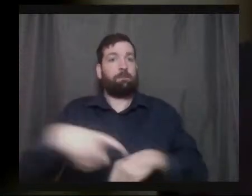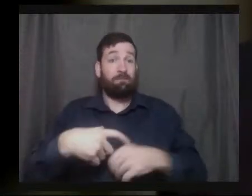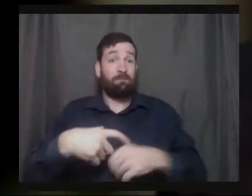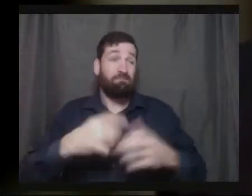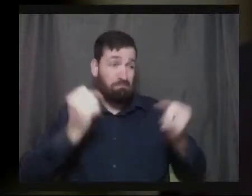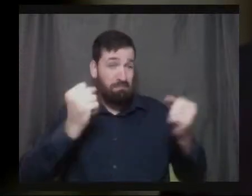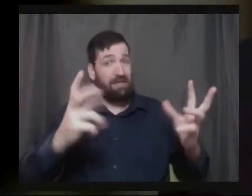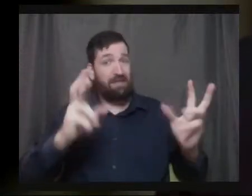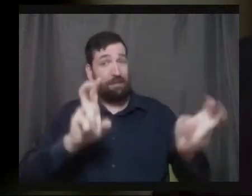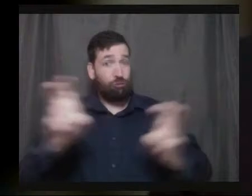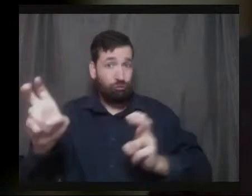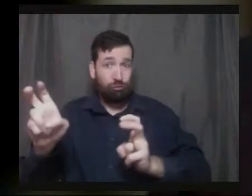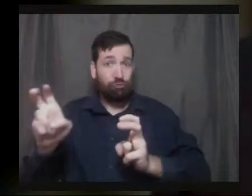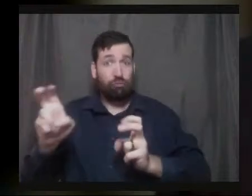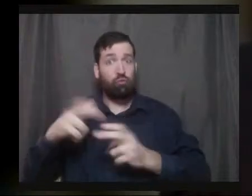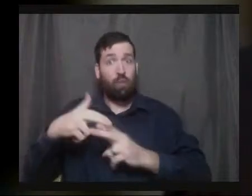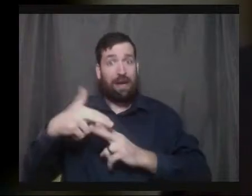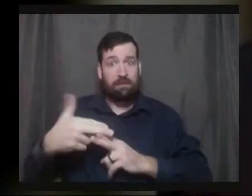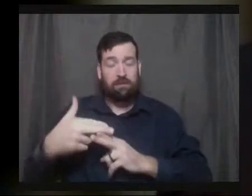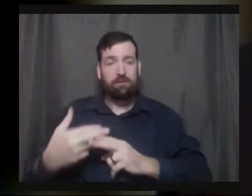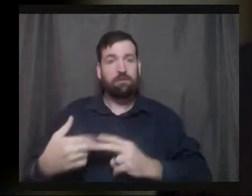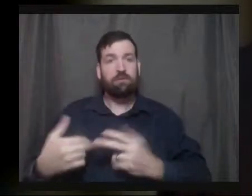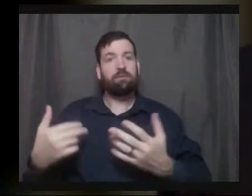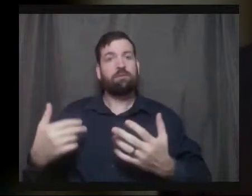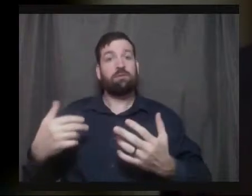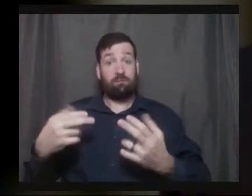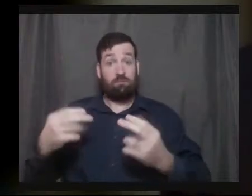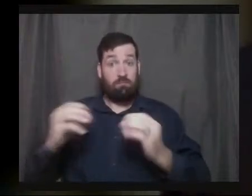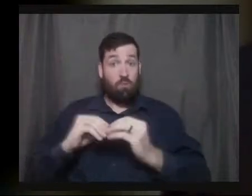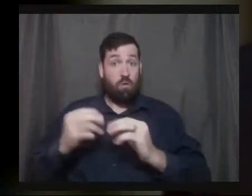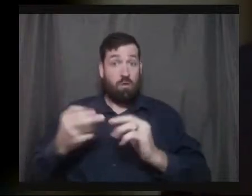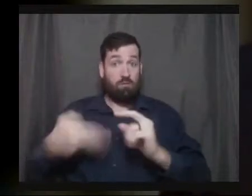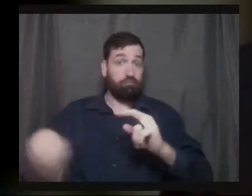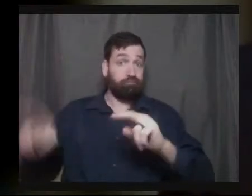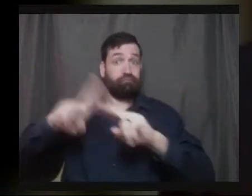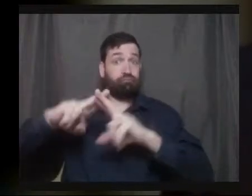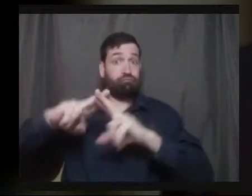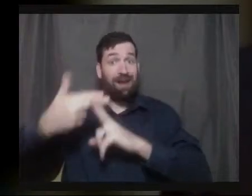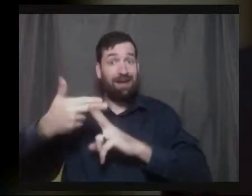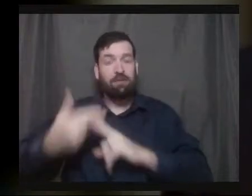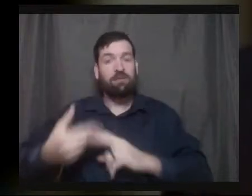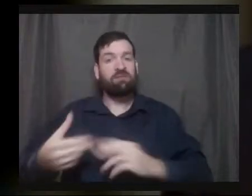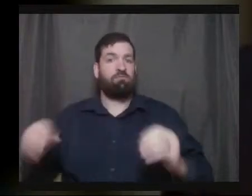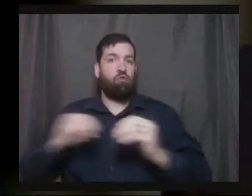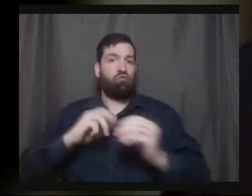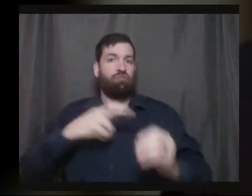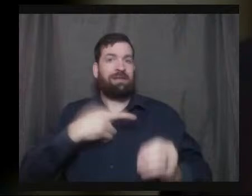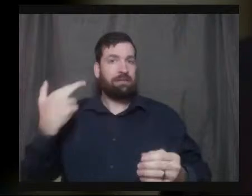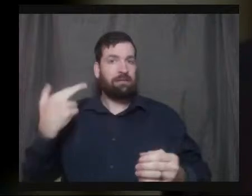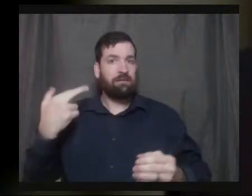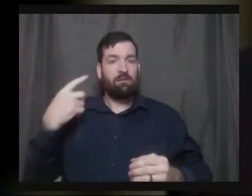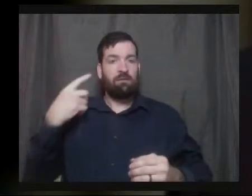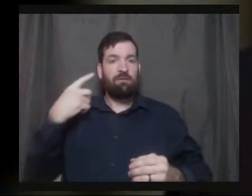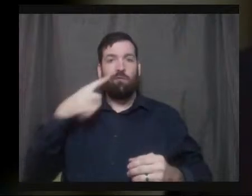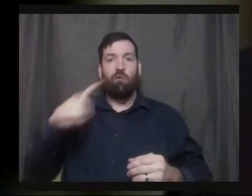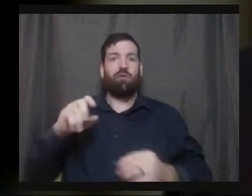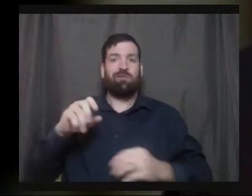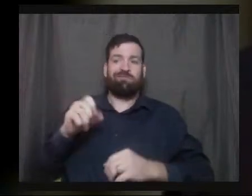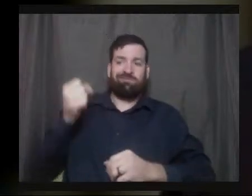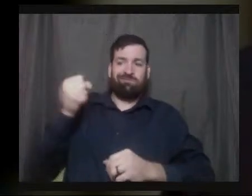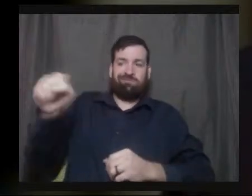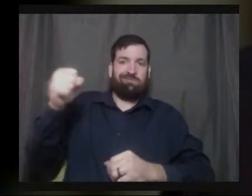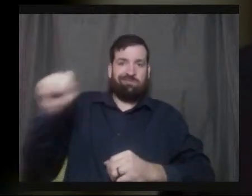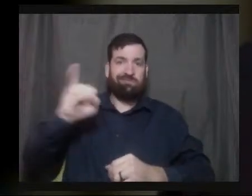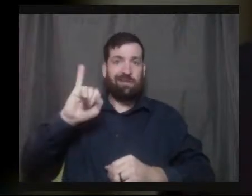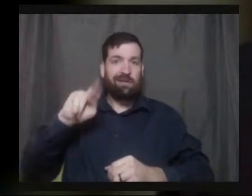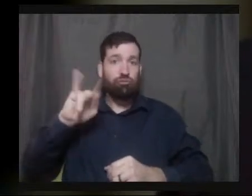issues with weight is the higher that your weight is, then you have this increased risk for insulin resistance. And